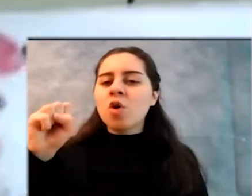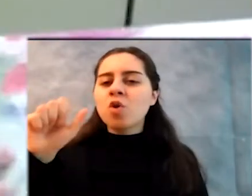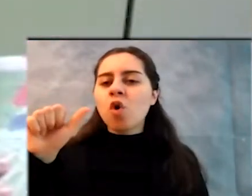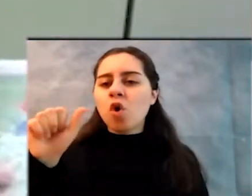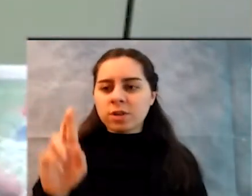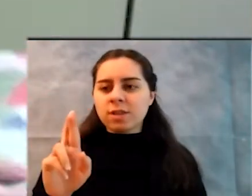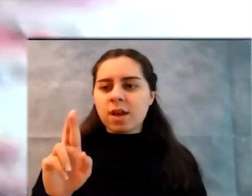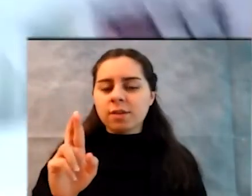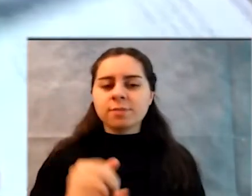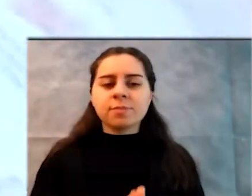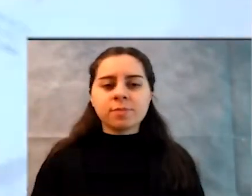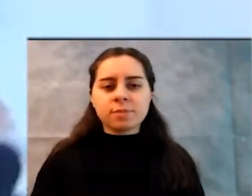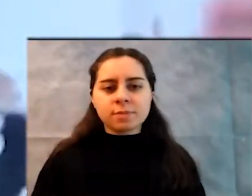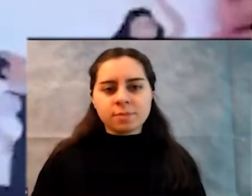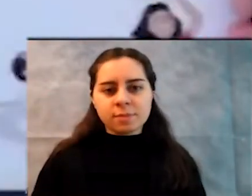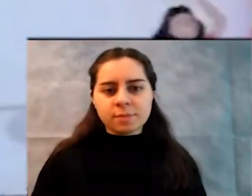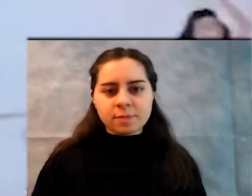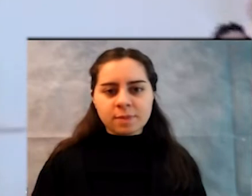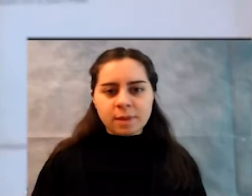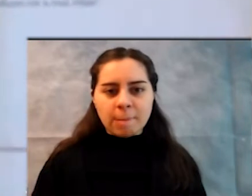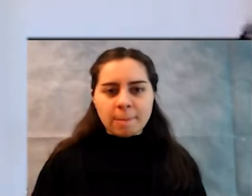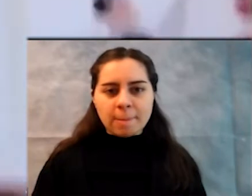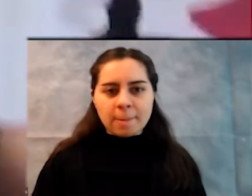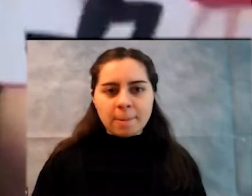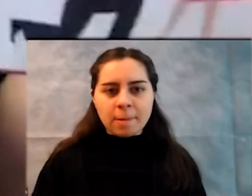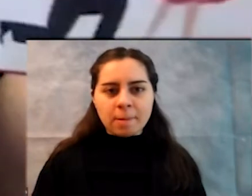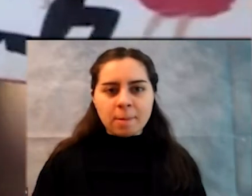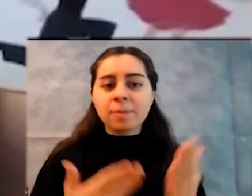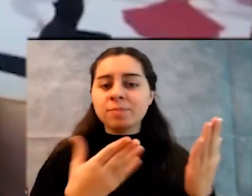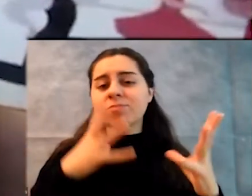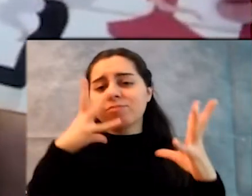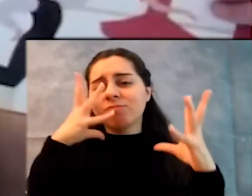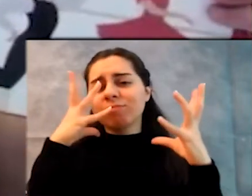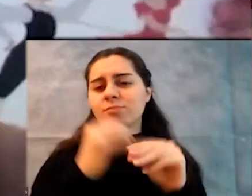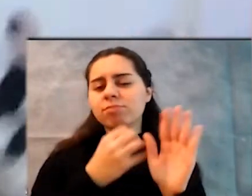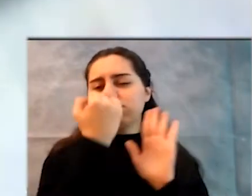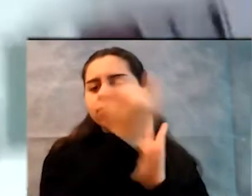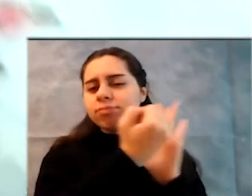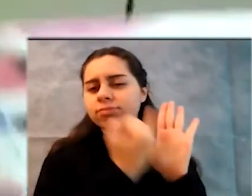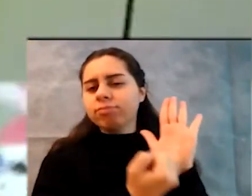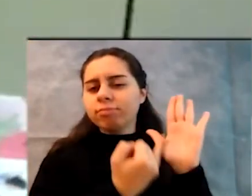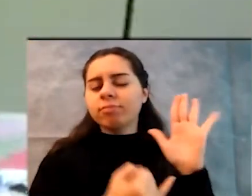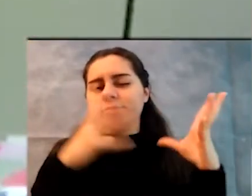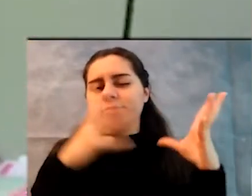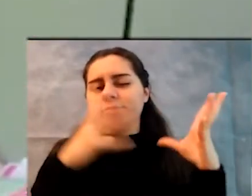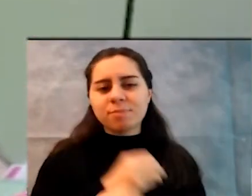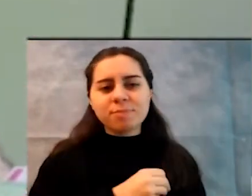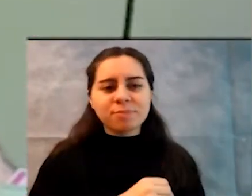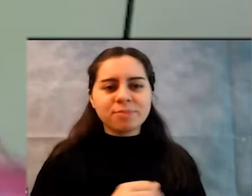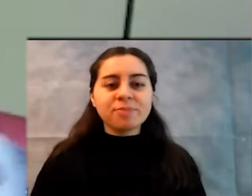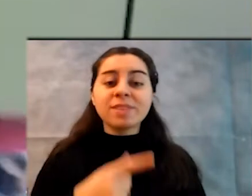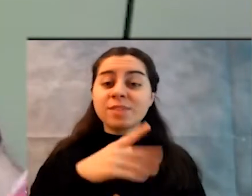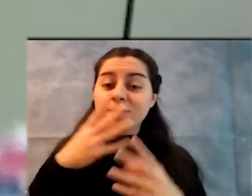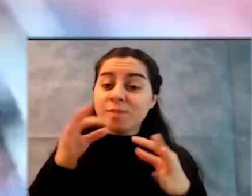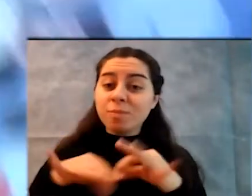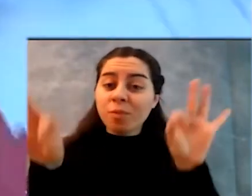I mean, the art is absolutely beautiful, and it tells a very important